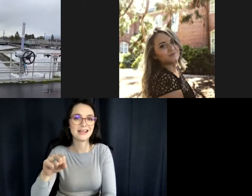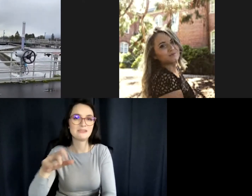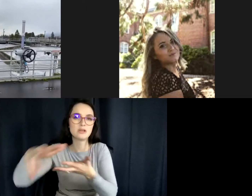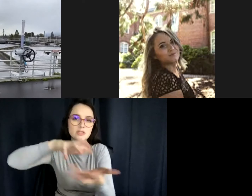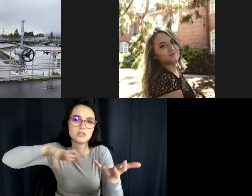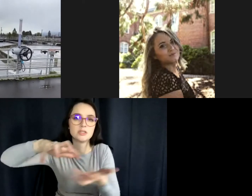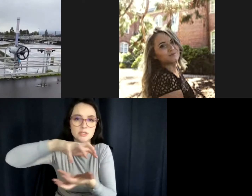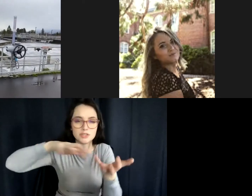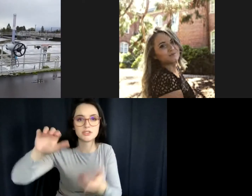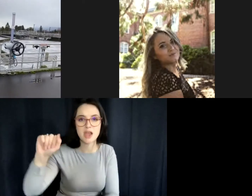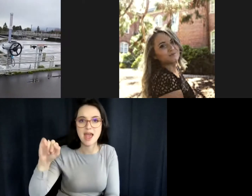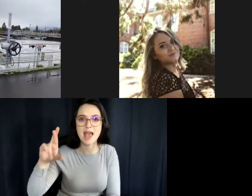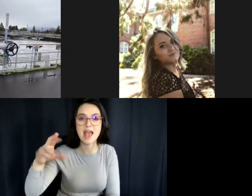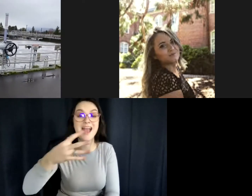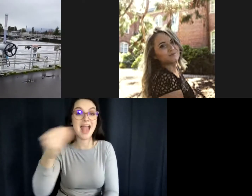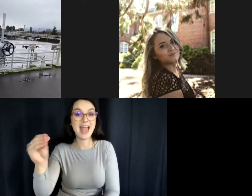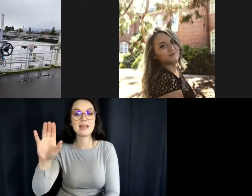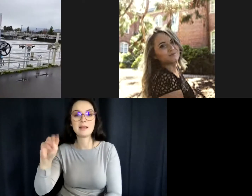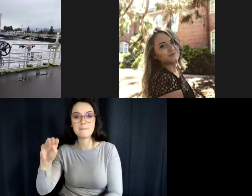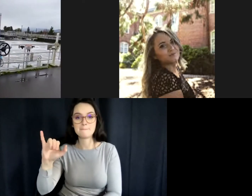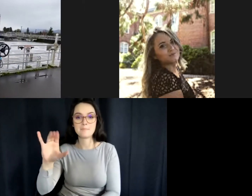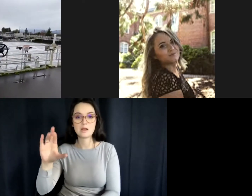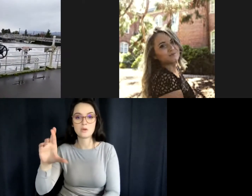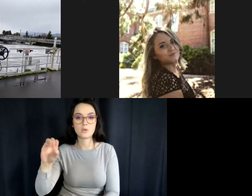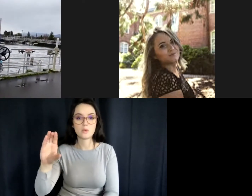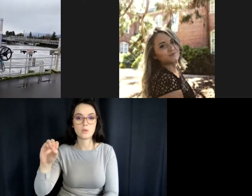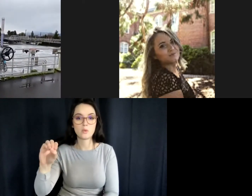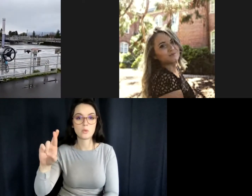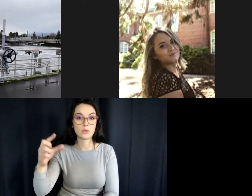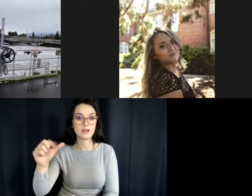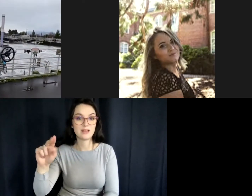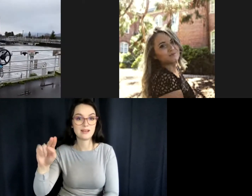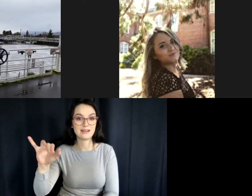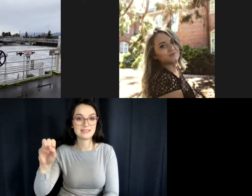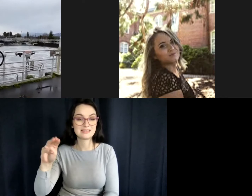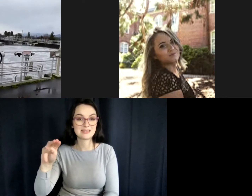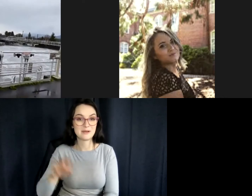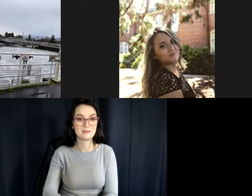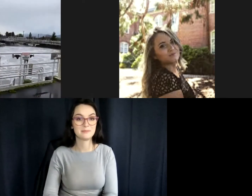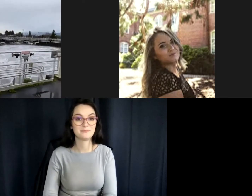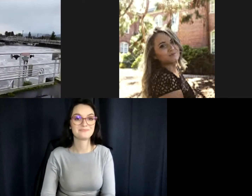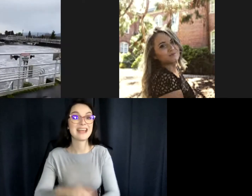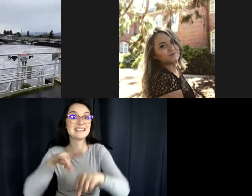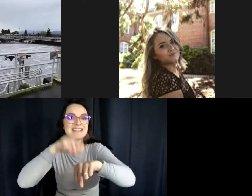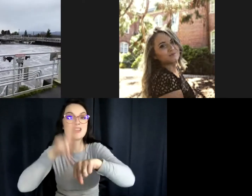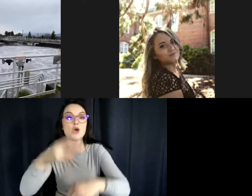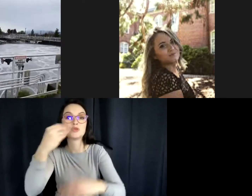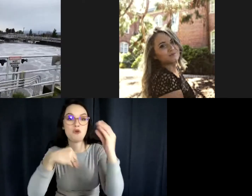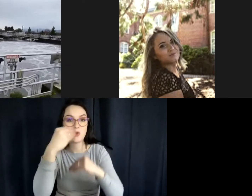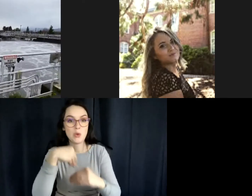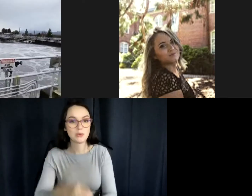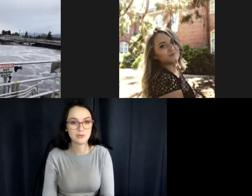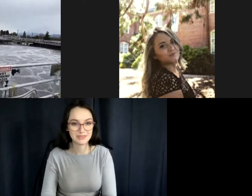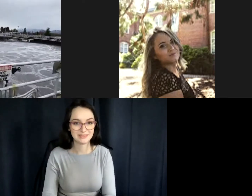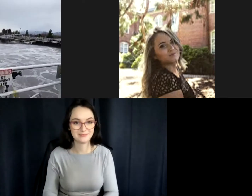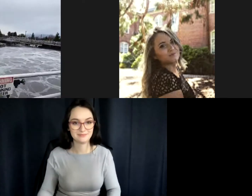Okay. And you can see the difference in the water level and I don't know if you guys can see that very